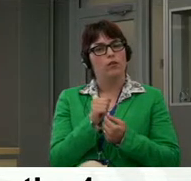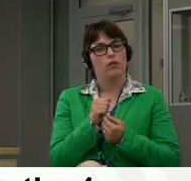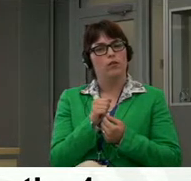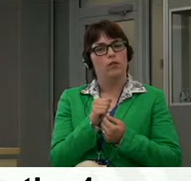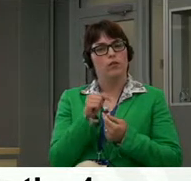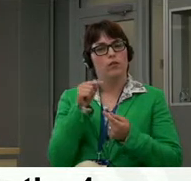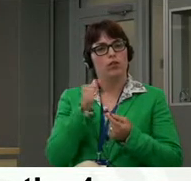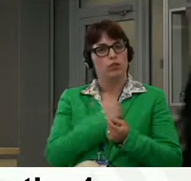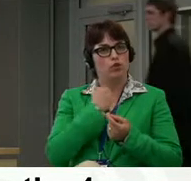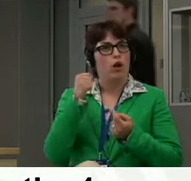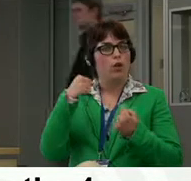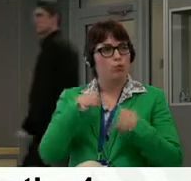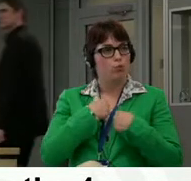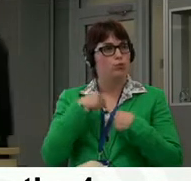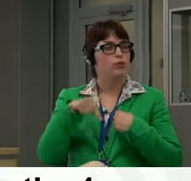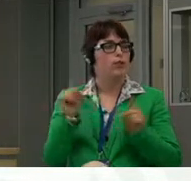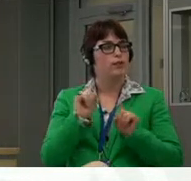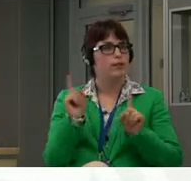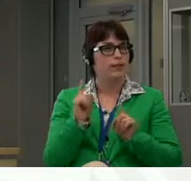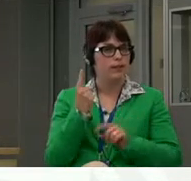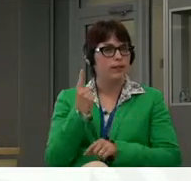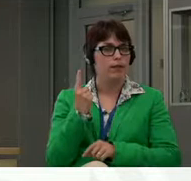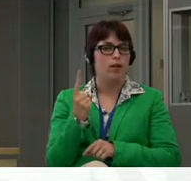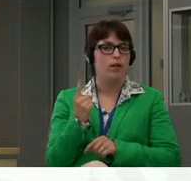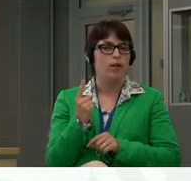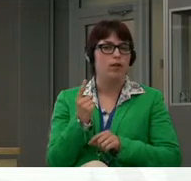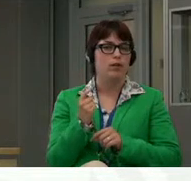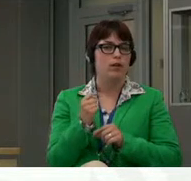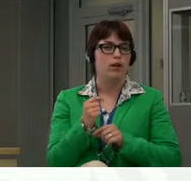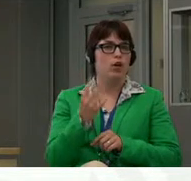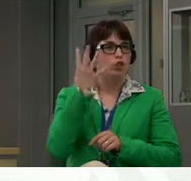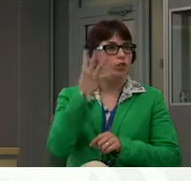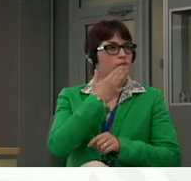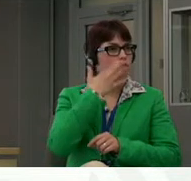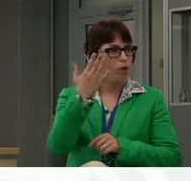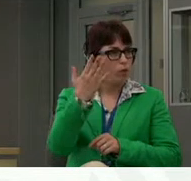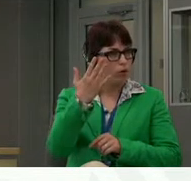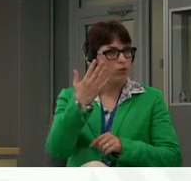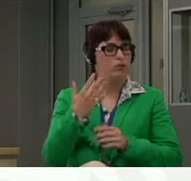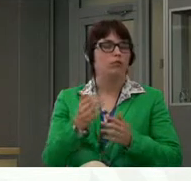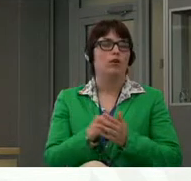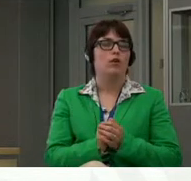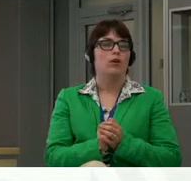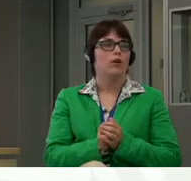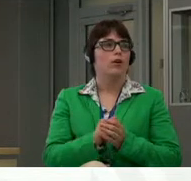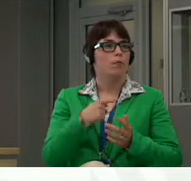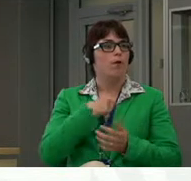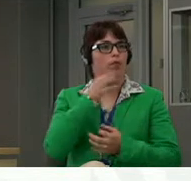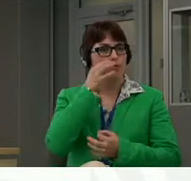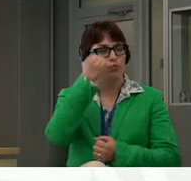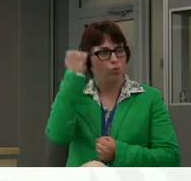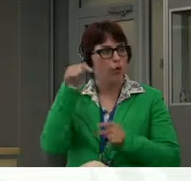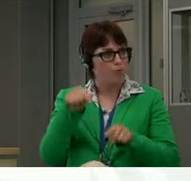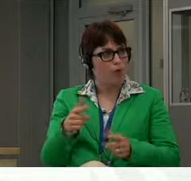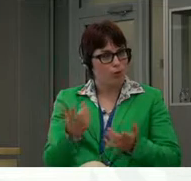clear requests put forward through appropriate diplomatic contacts. Italy has fully